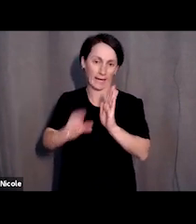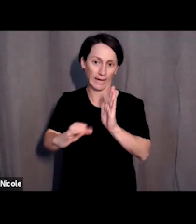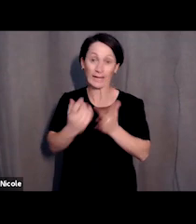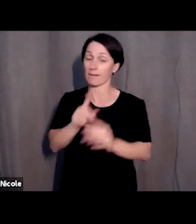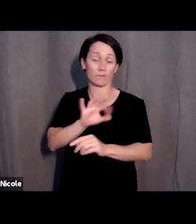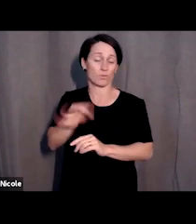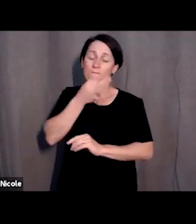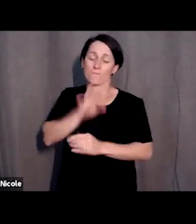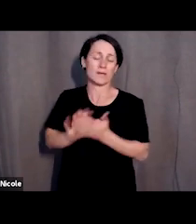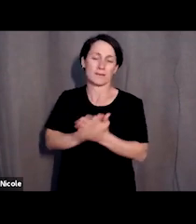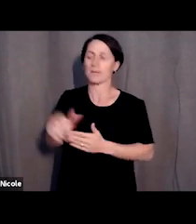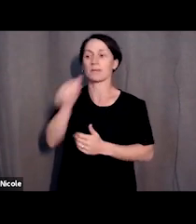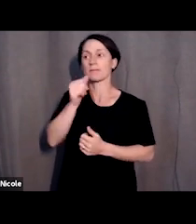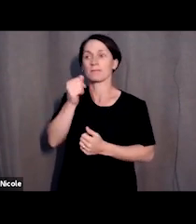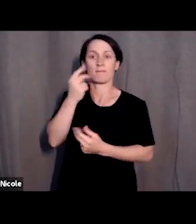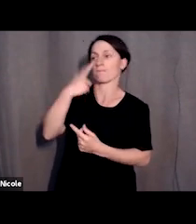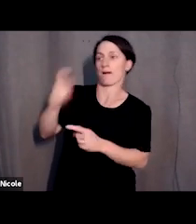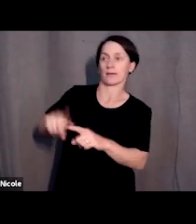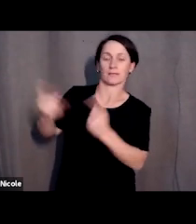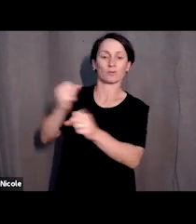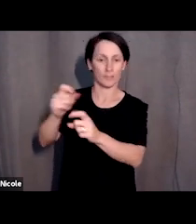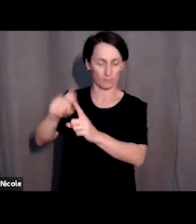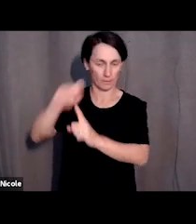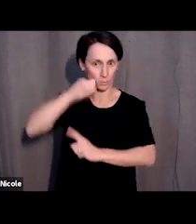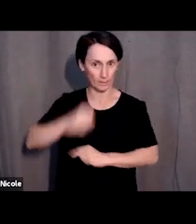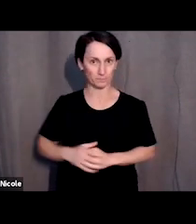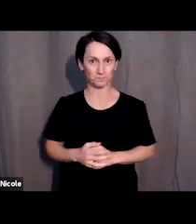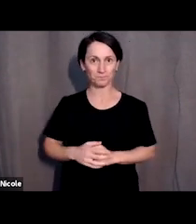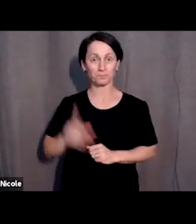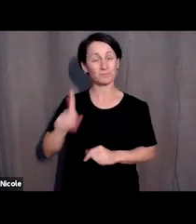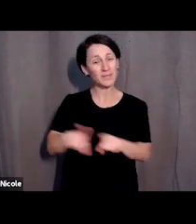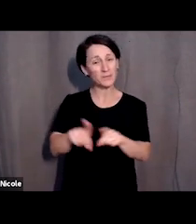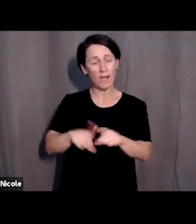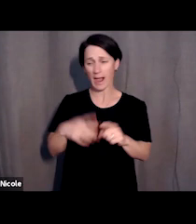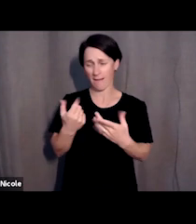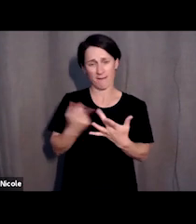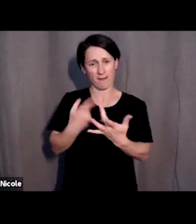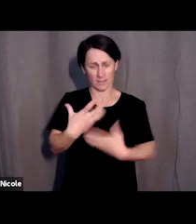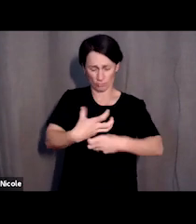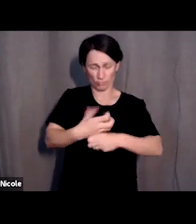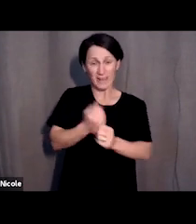GP. And they did talk about some stresses around being